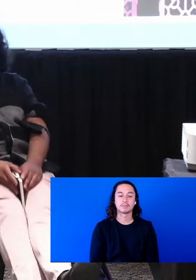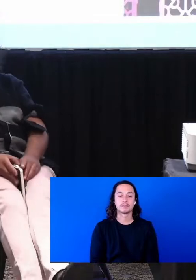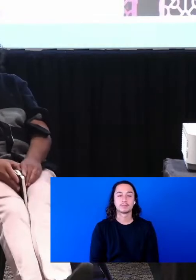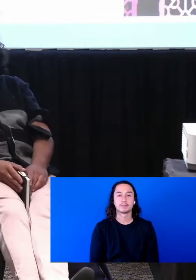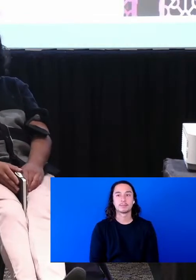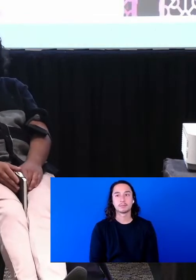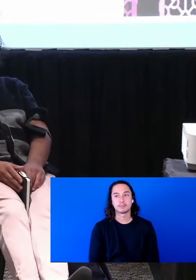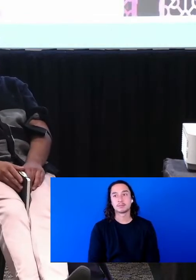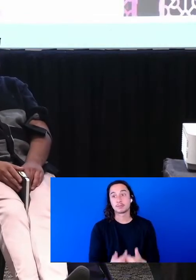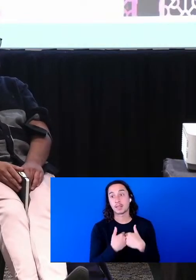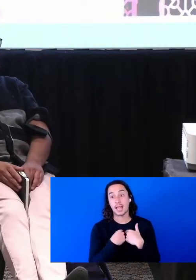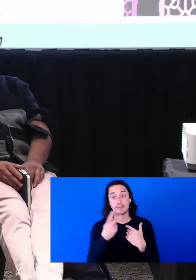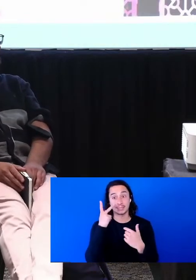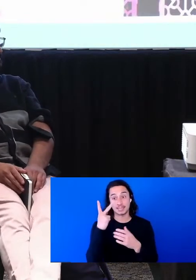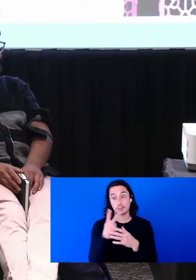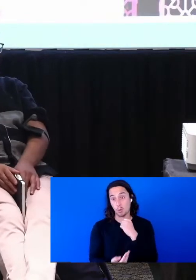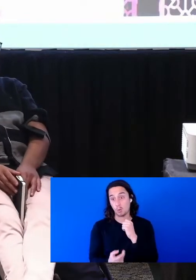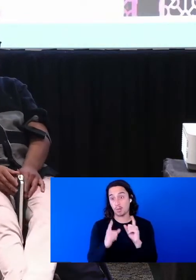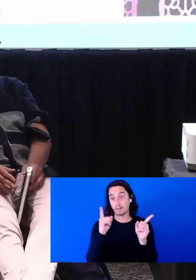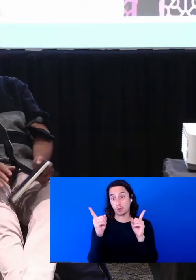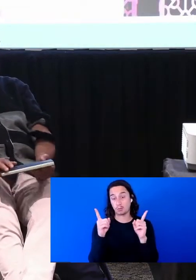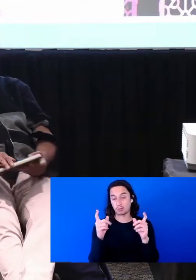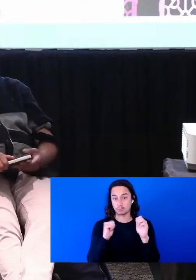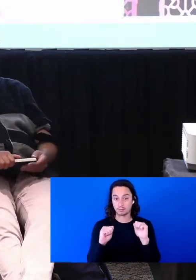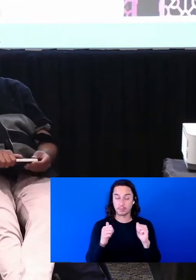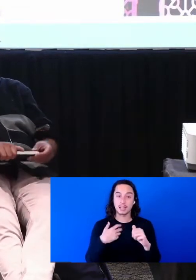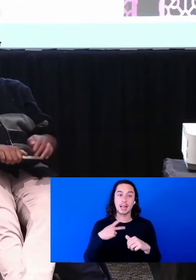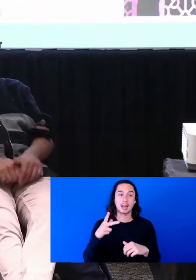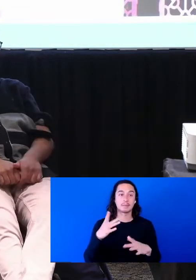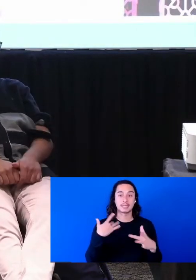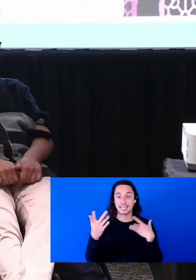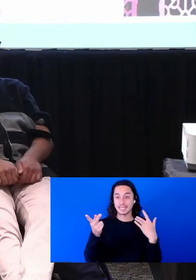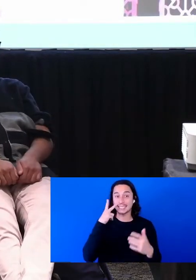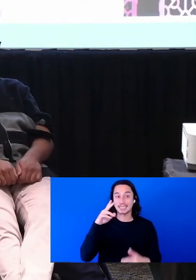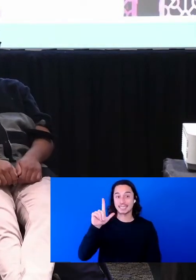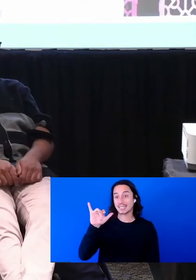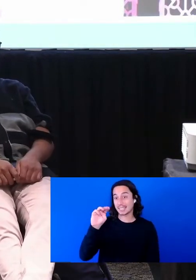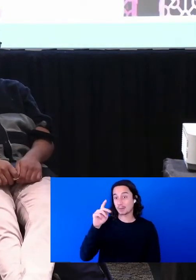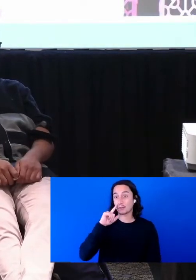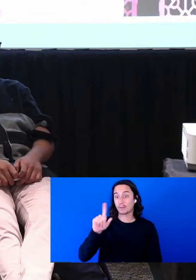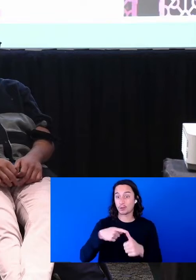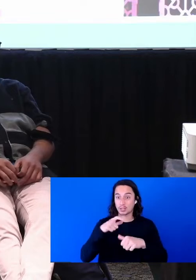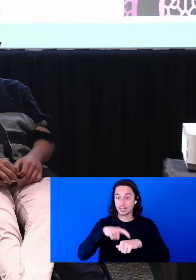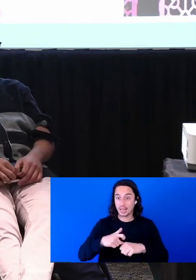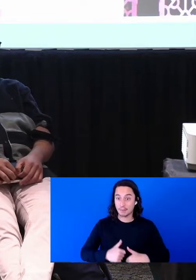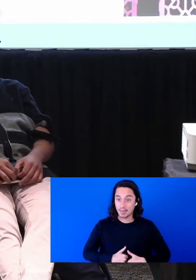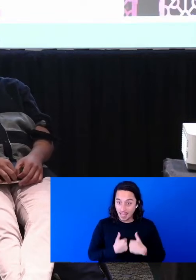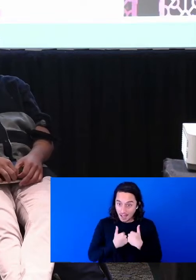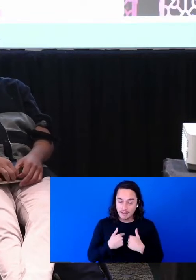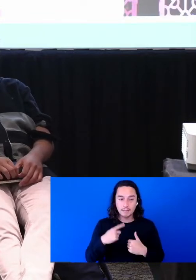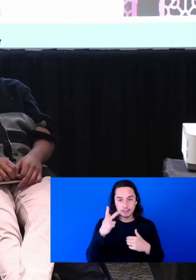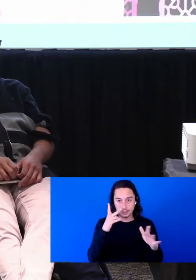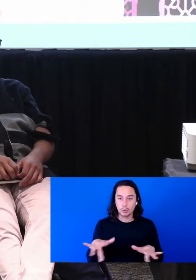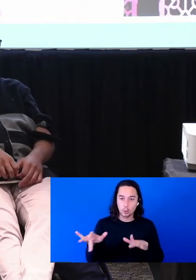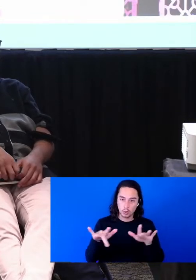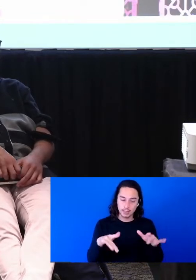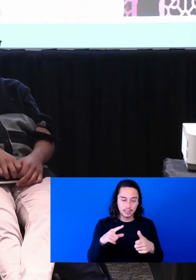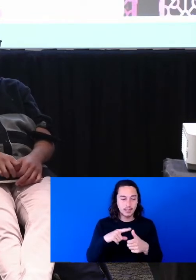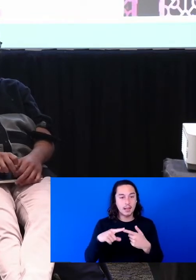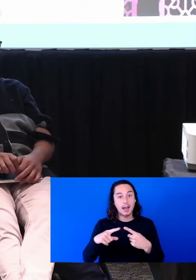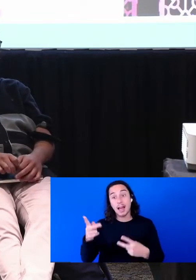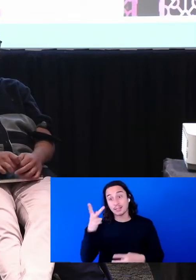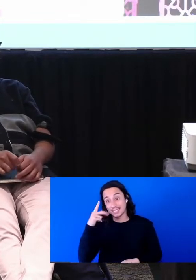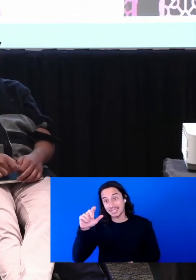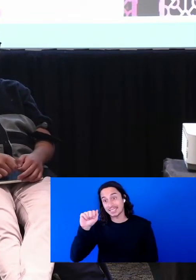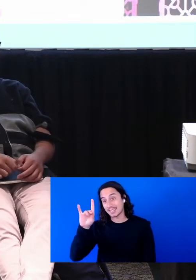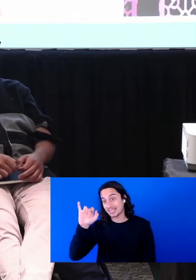these works, I'm so excited to see Liam's for the first time live tonight, but I've seen a recording and I've seen Adil's many times live. I've